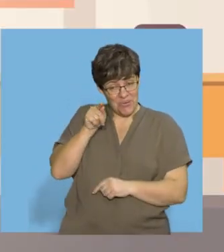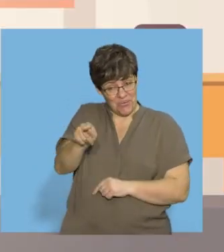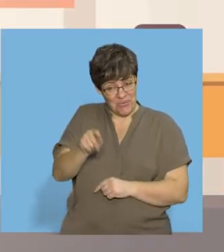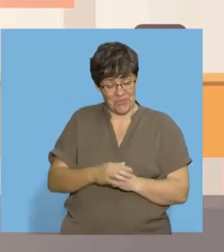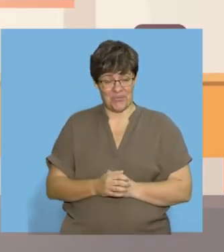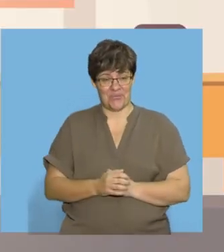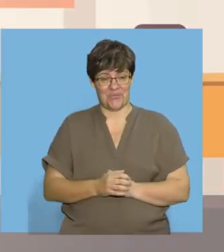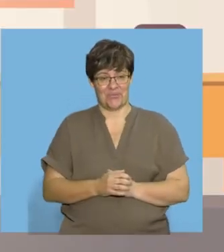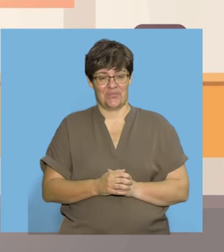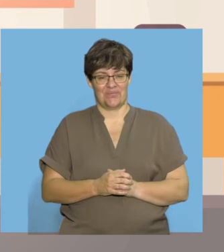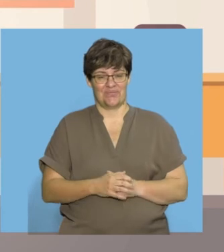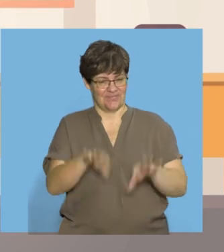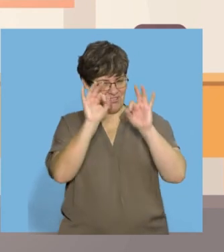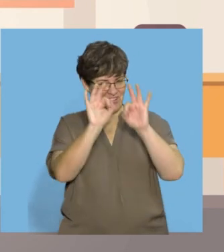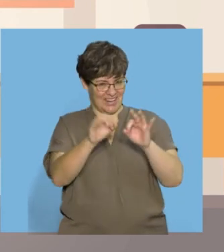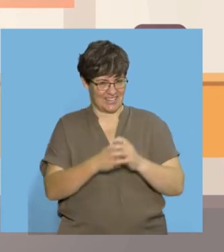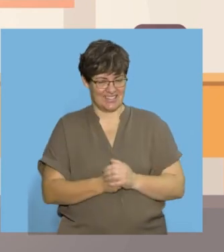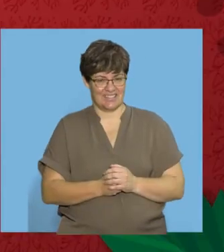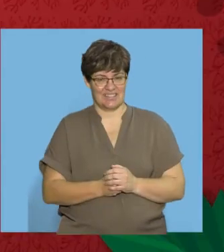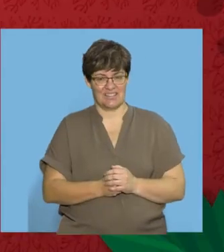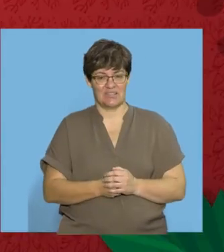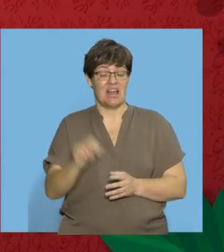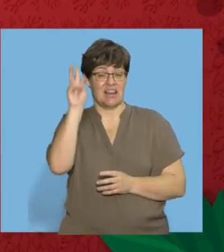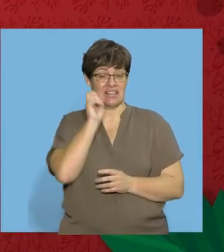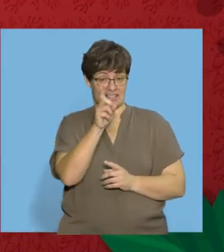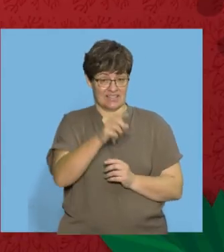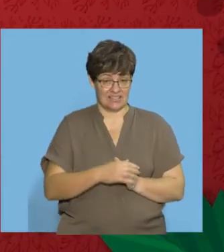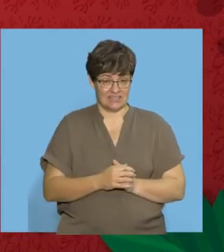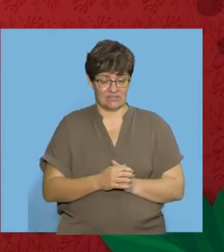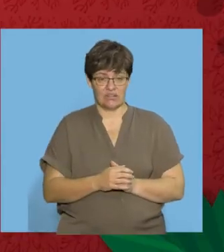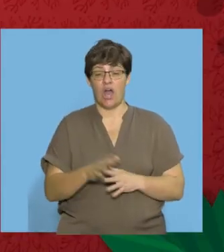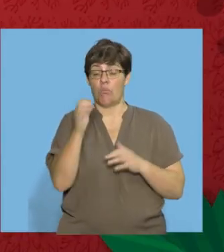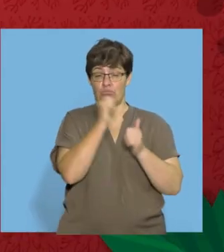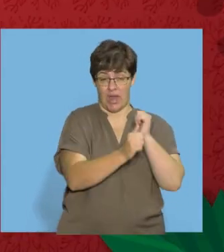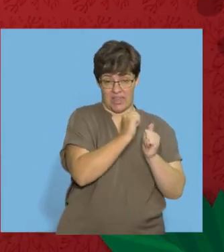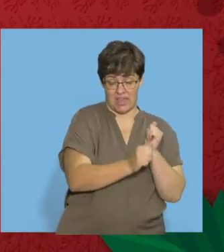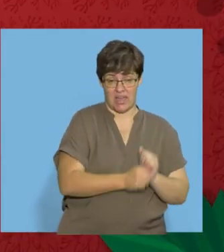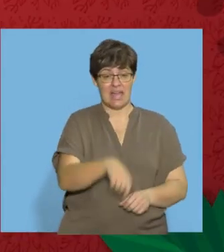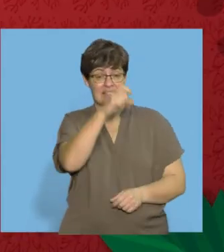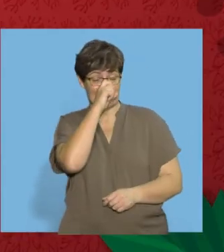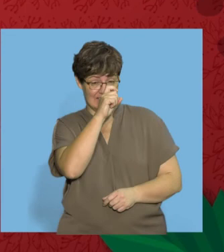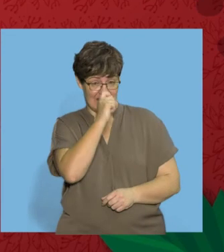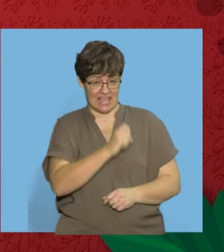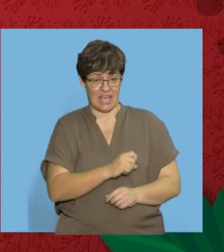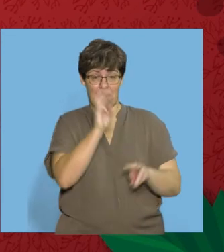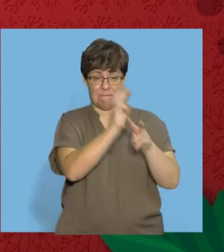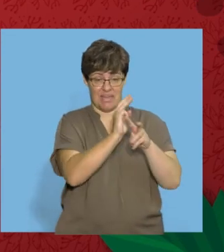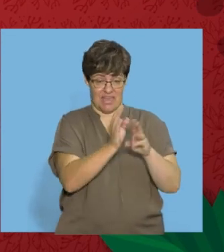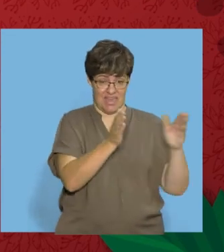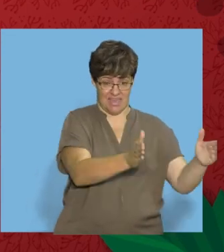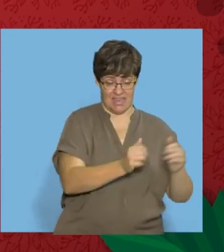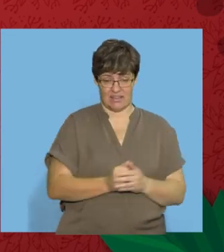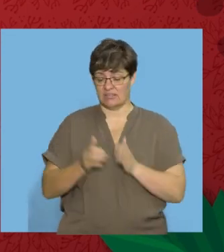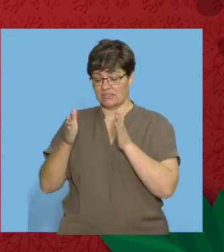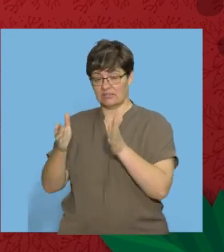That's right. Listen. Brother, Sister, Mother. Now I